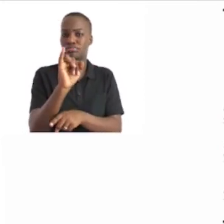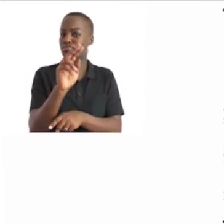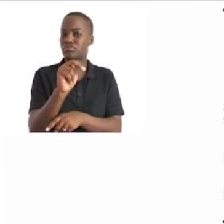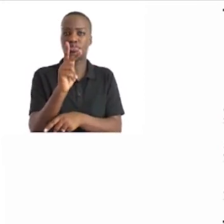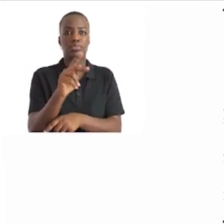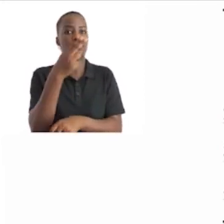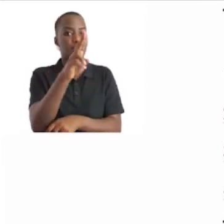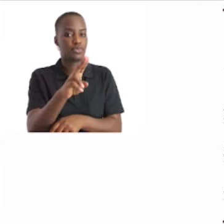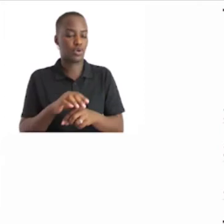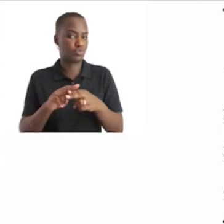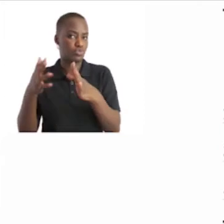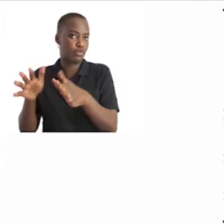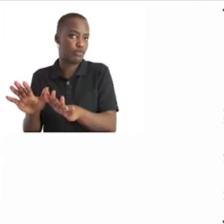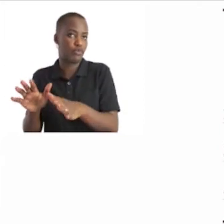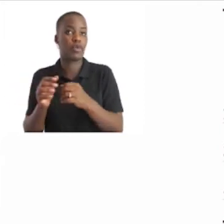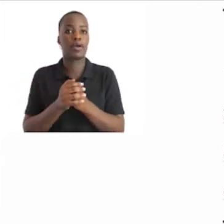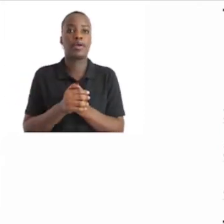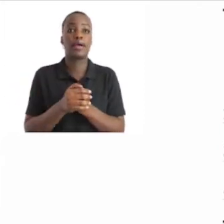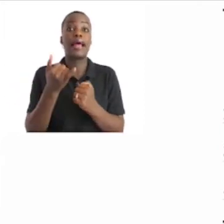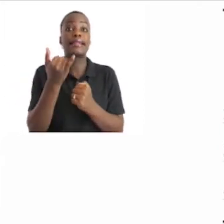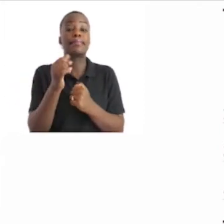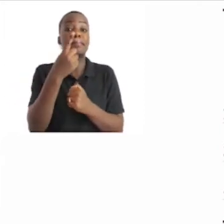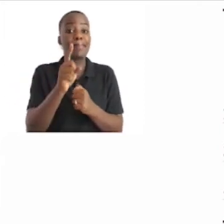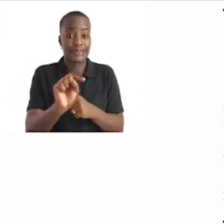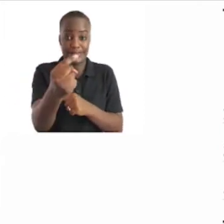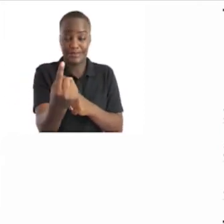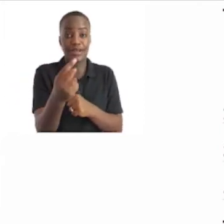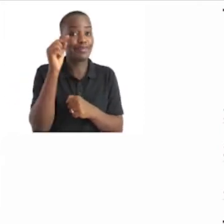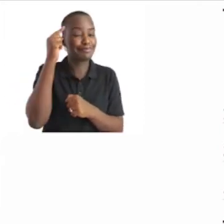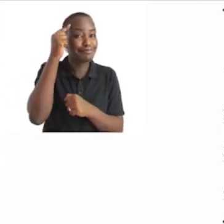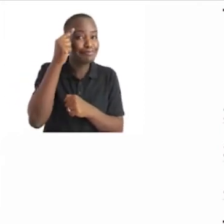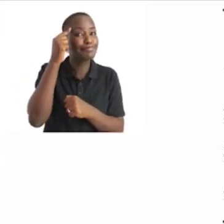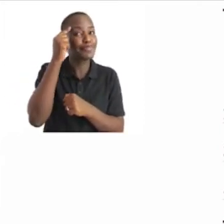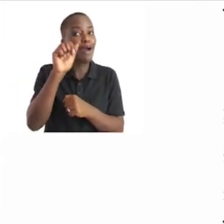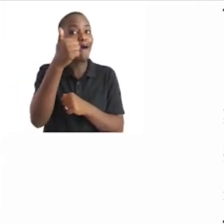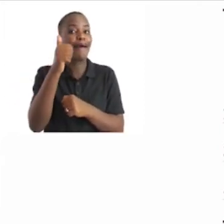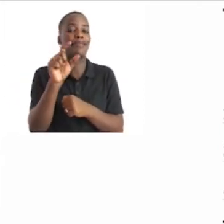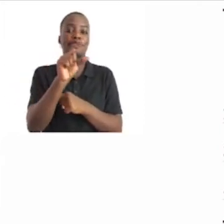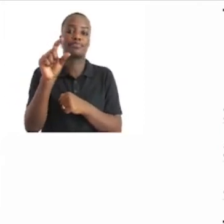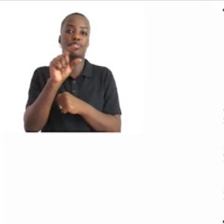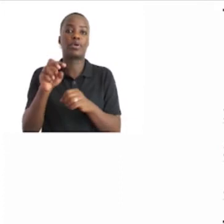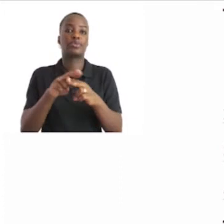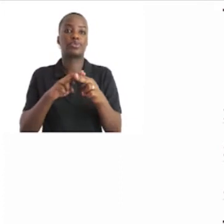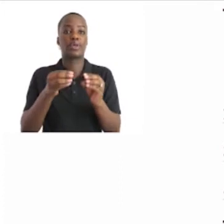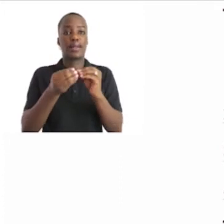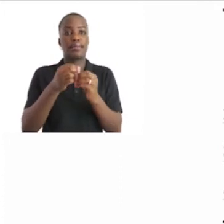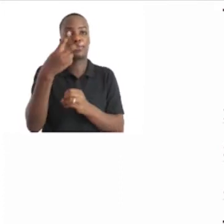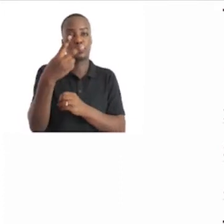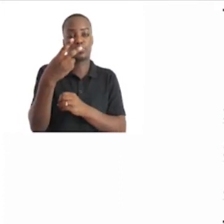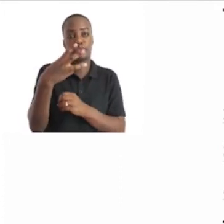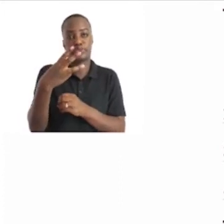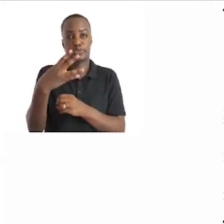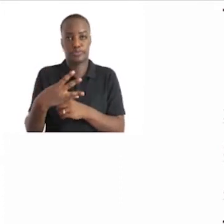there. However, you're allowed to make your own for the next ones, number 2, number 3, and